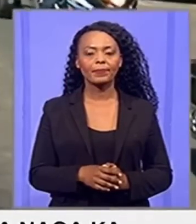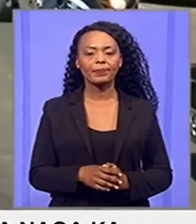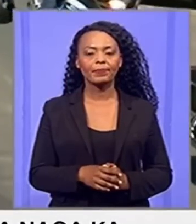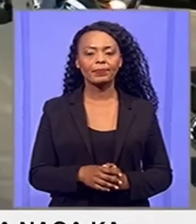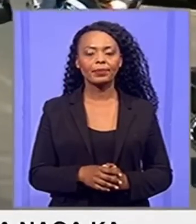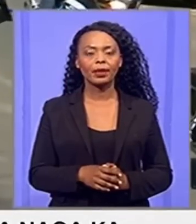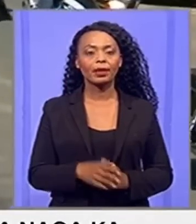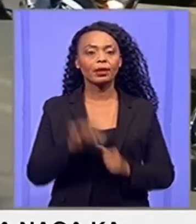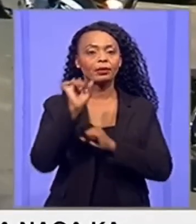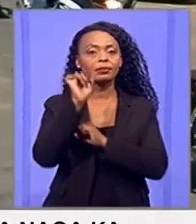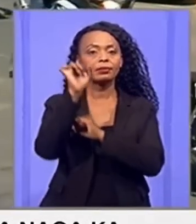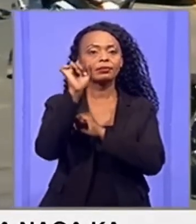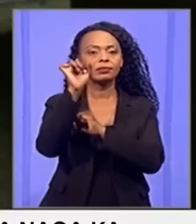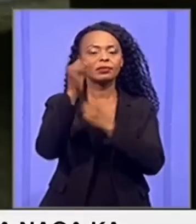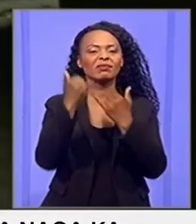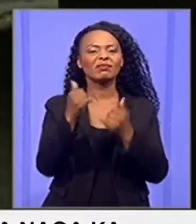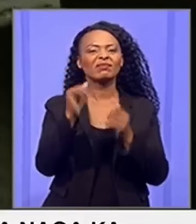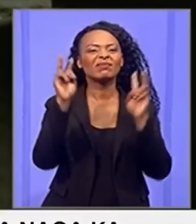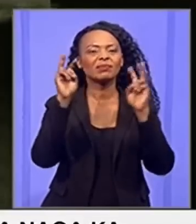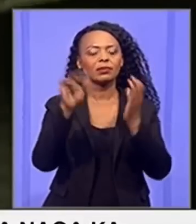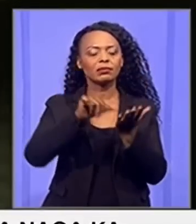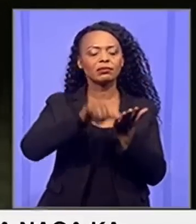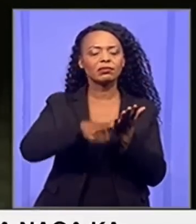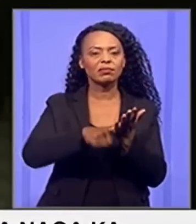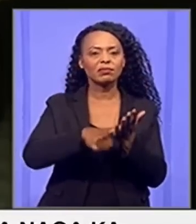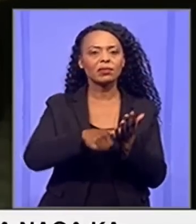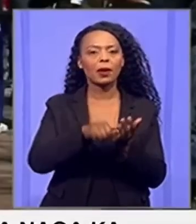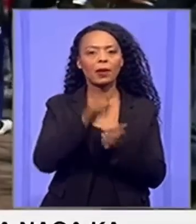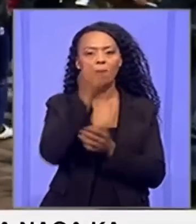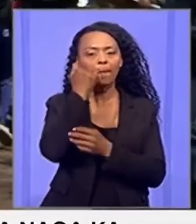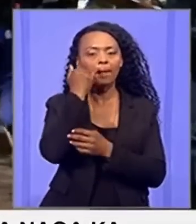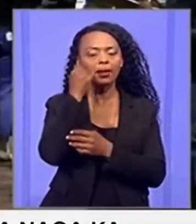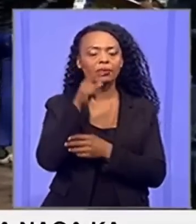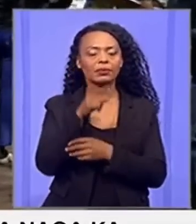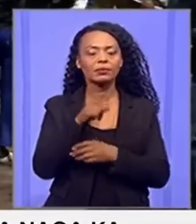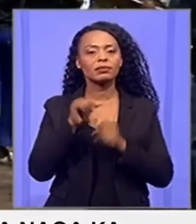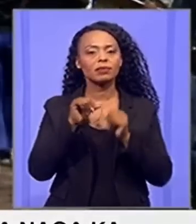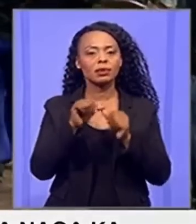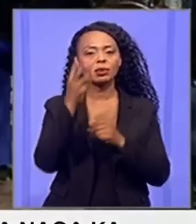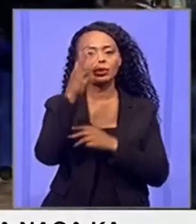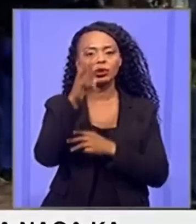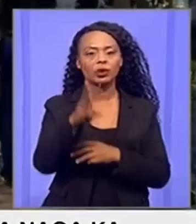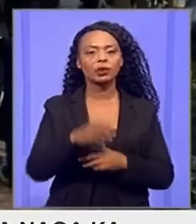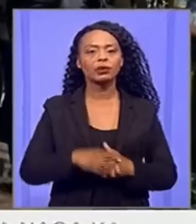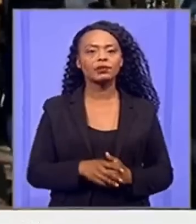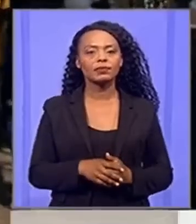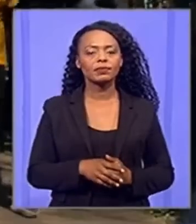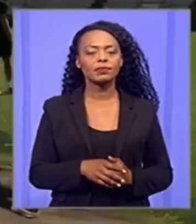Mogwanto o mongwe kgatlhanong le diritibatsi o tlhotse o tsweletse kwa Pretoria.